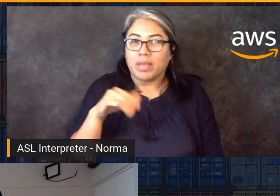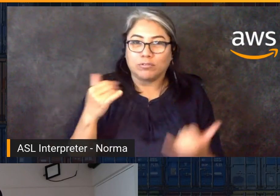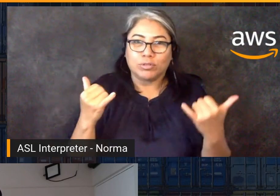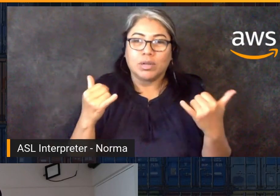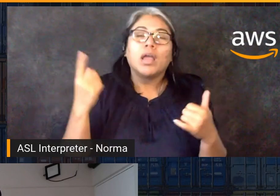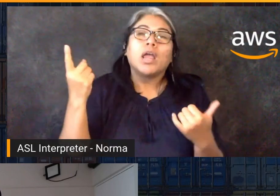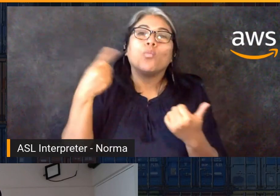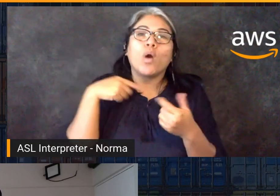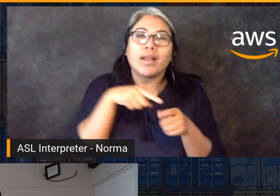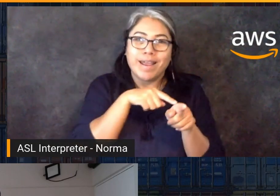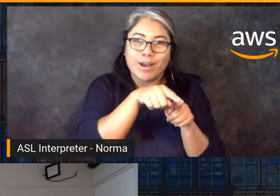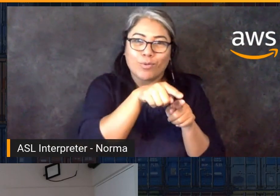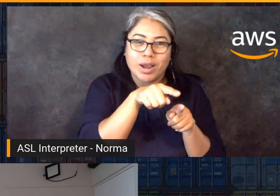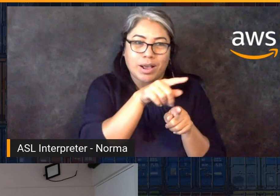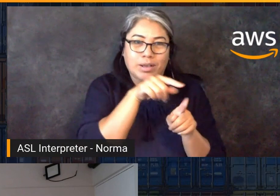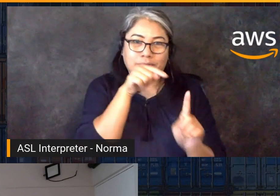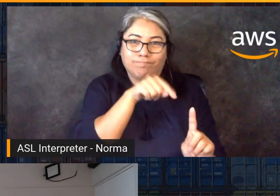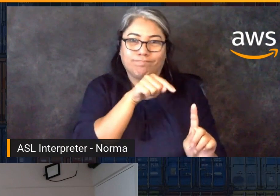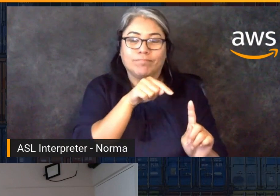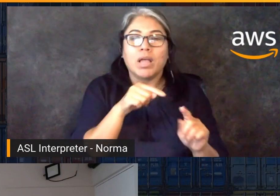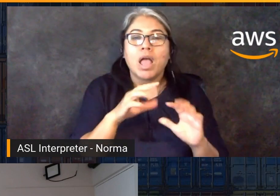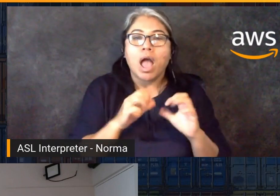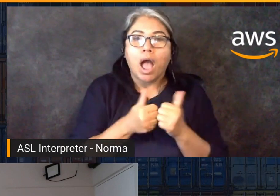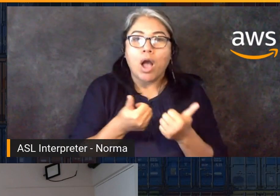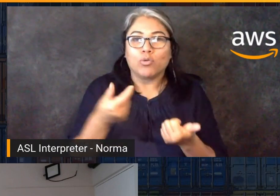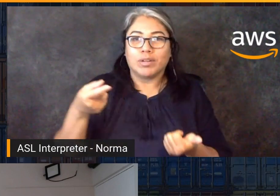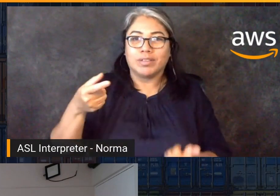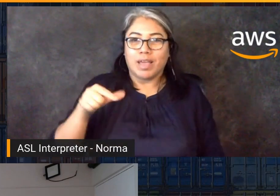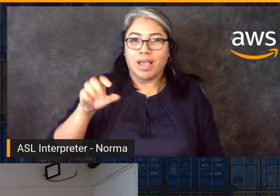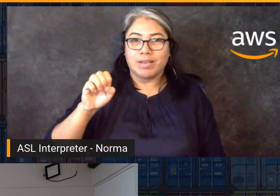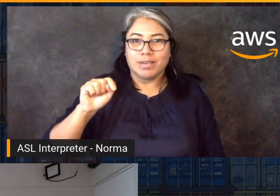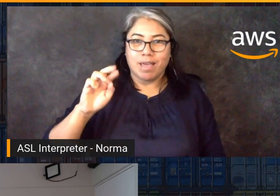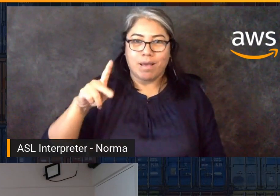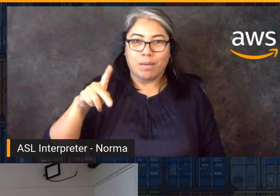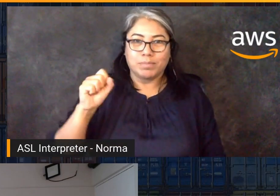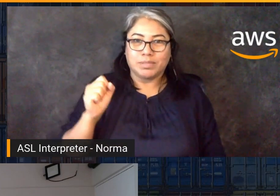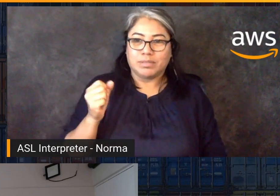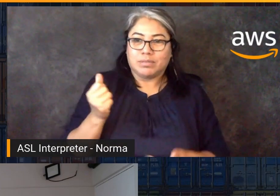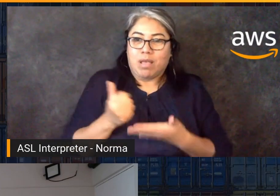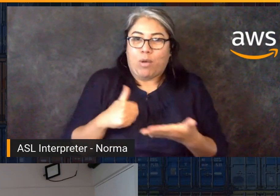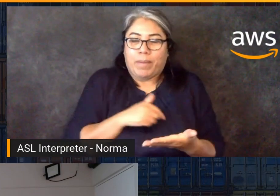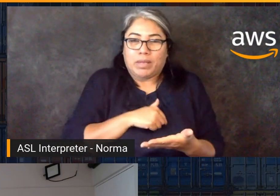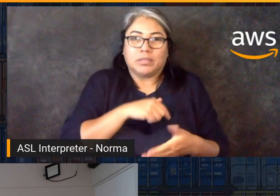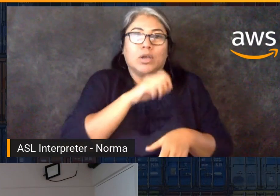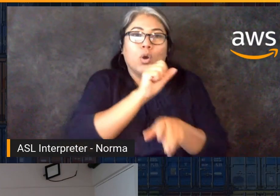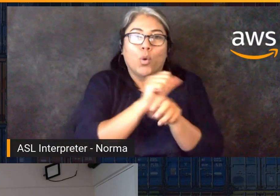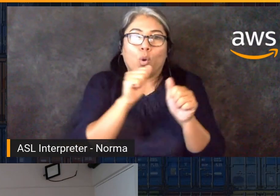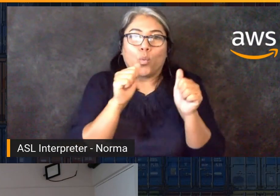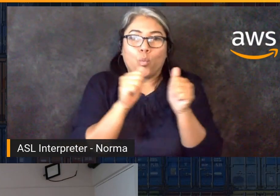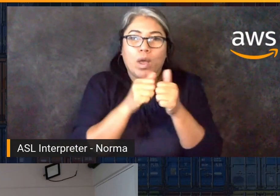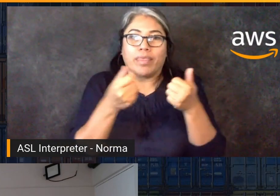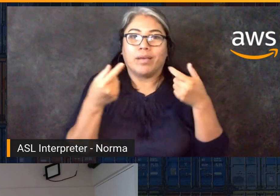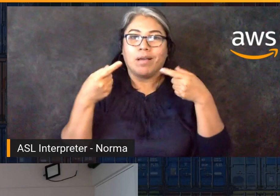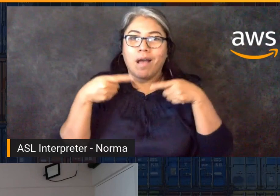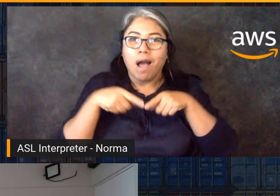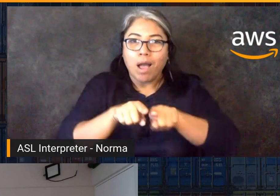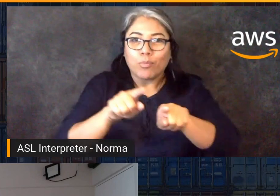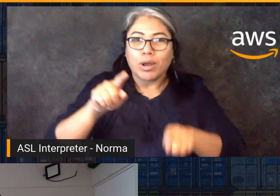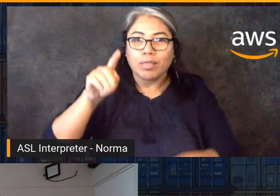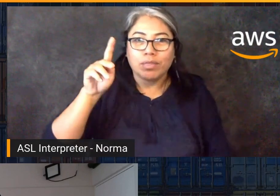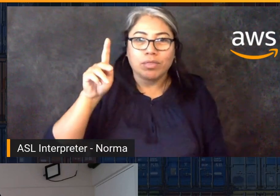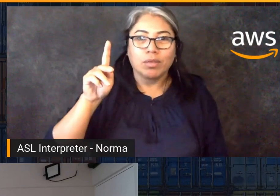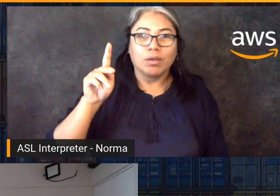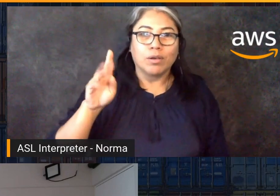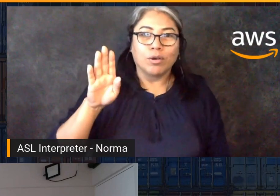specifically, how does GitOps help us work with hybrid Kubernetes, right? Which is kind of